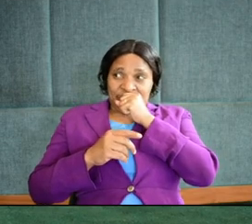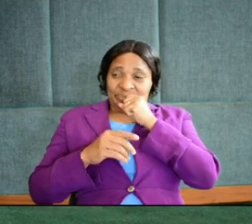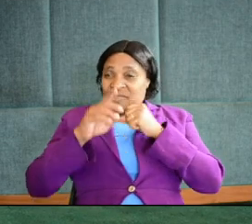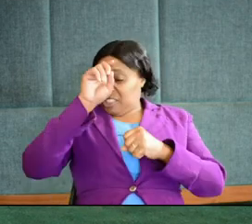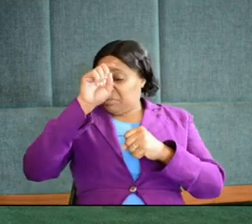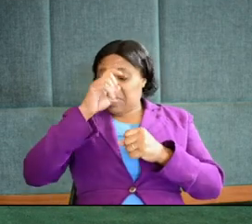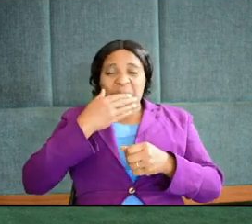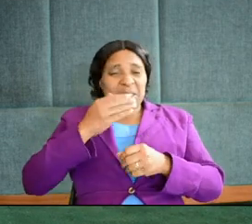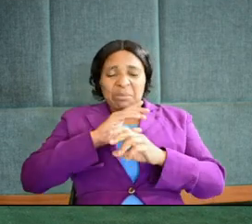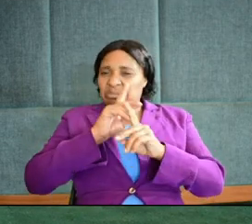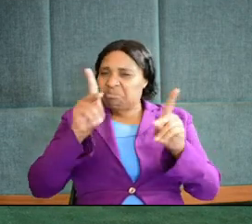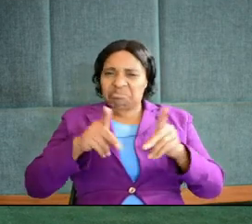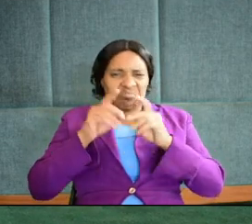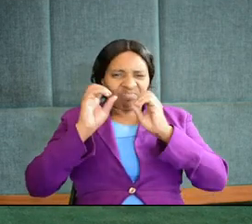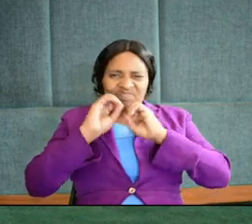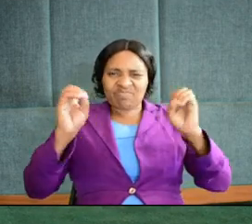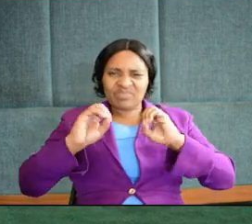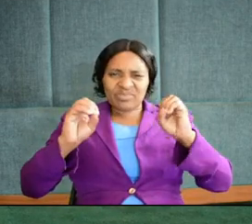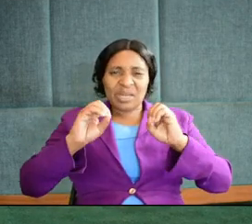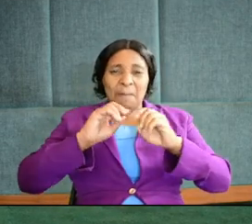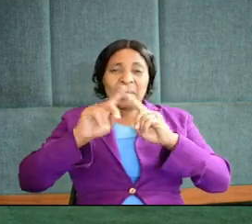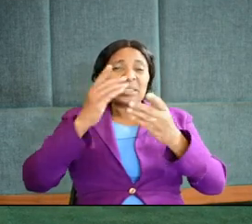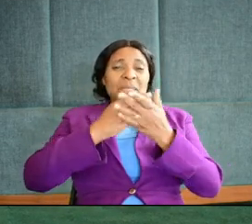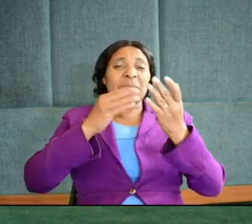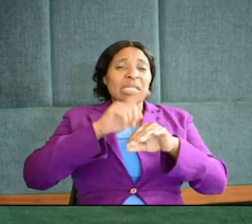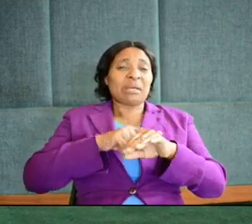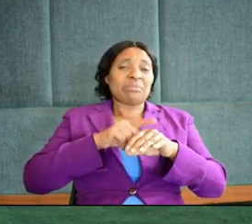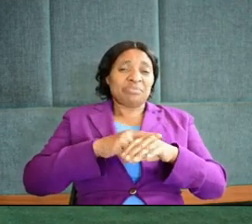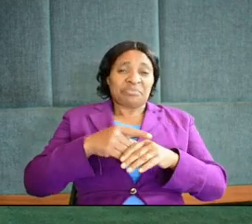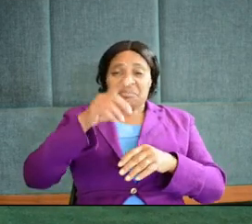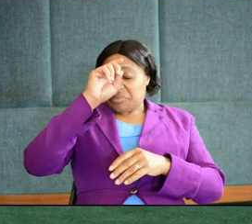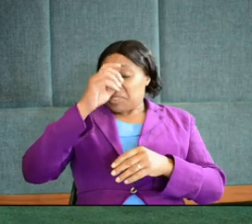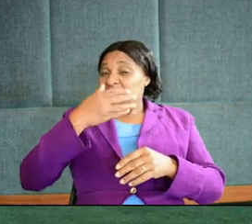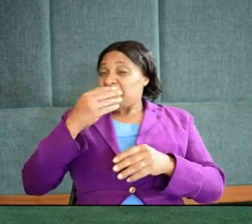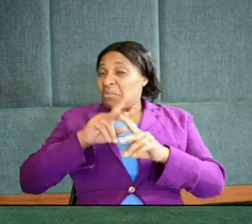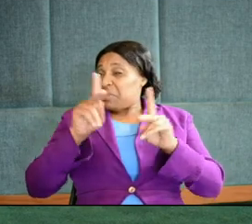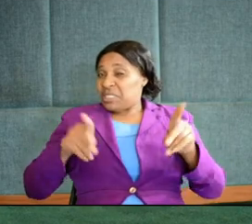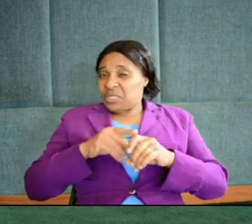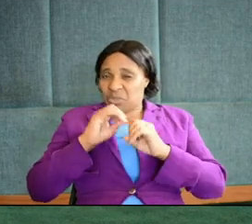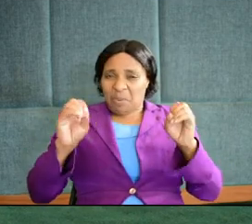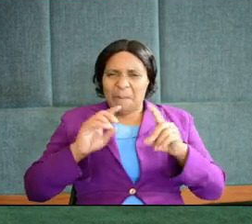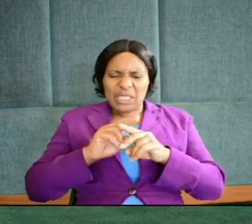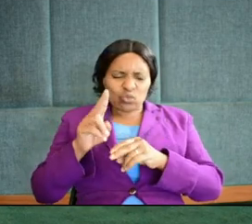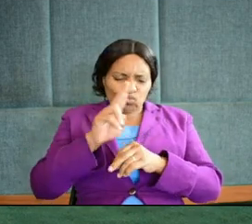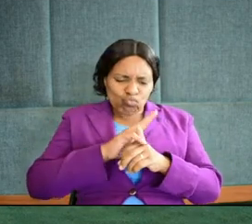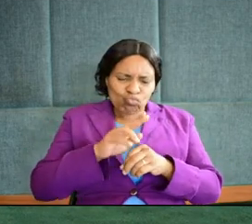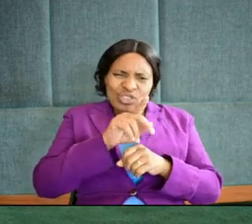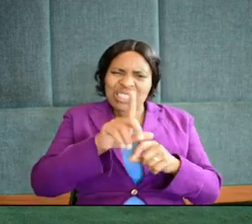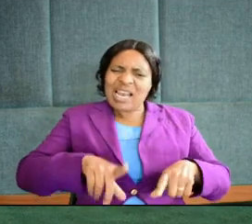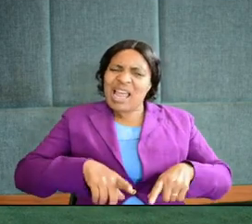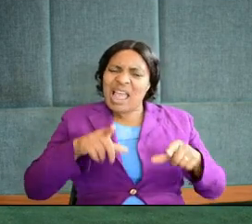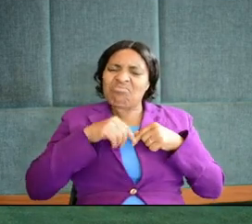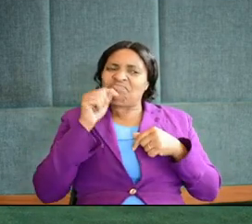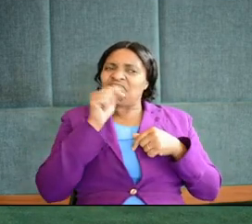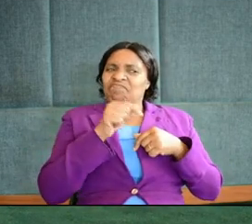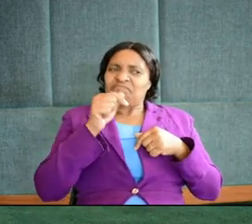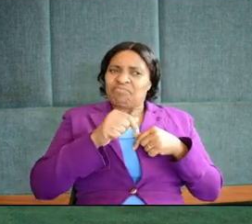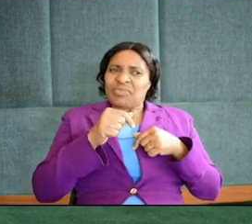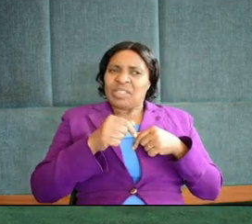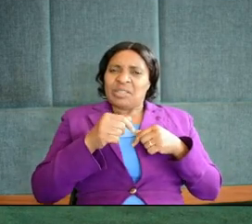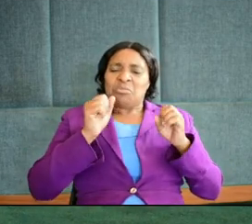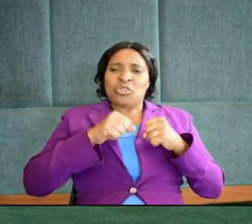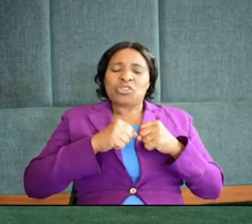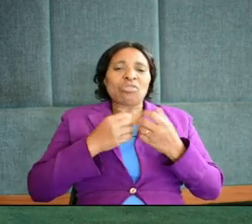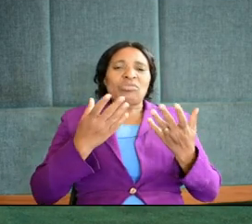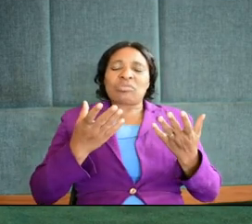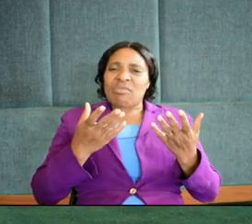place. But you know, sometimes, okay, Egypt was not a better place, but because they were used to that life, you can imagine they were born